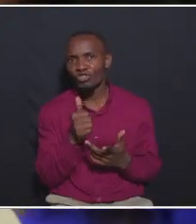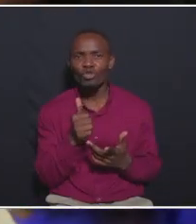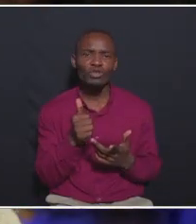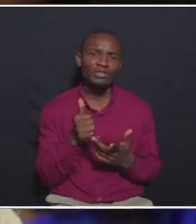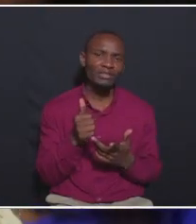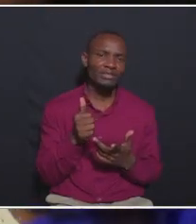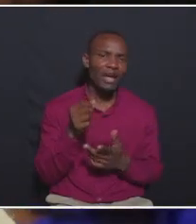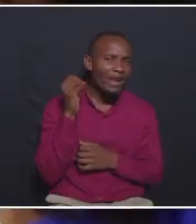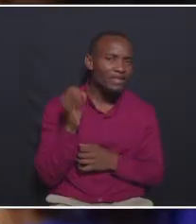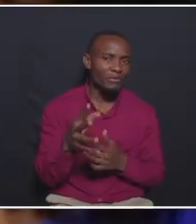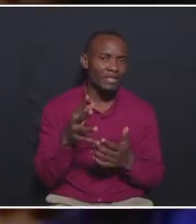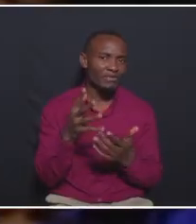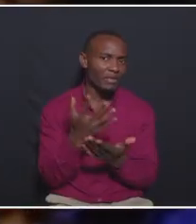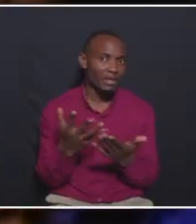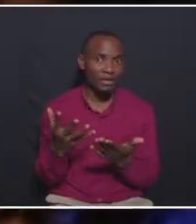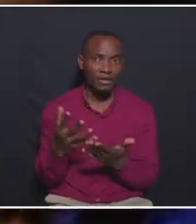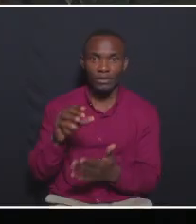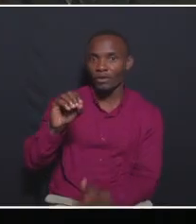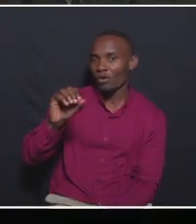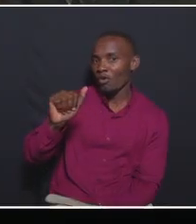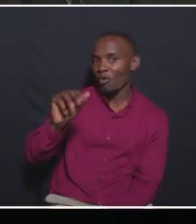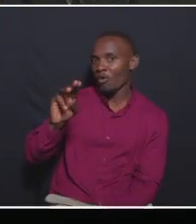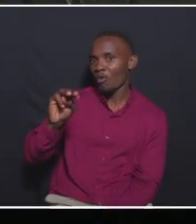thing. Omar is the legend here.